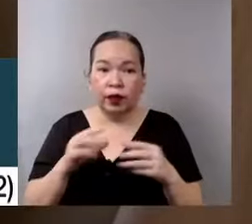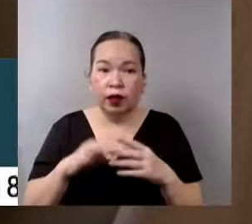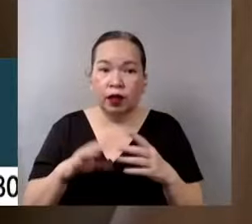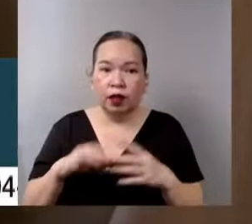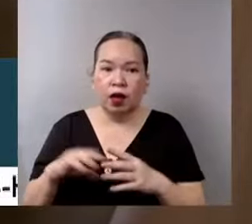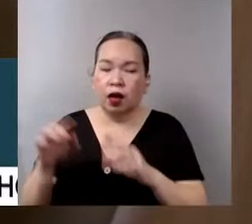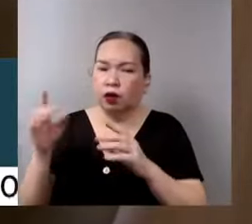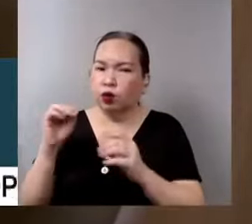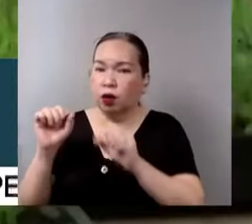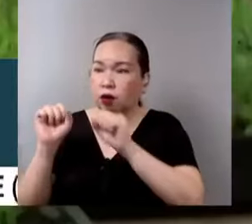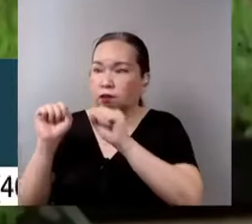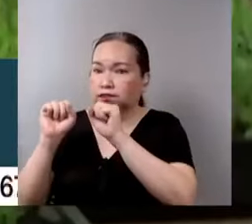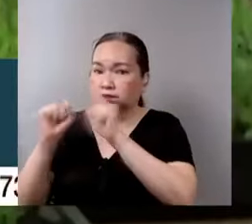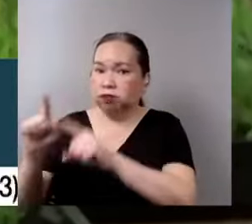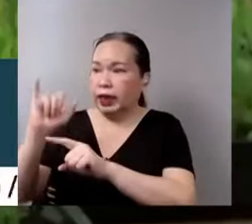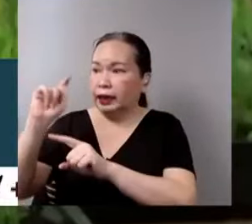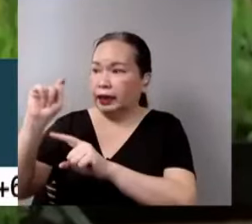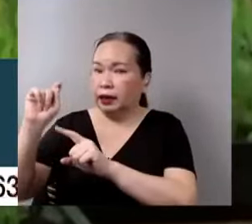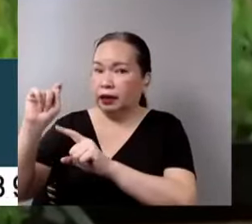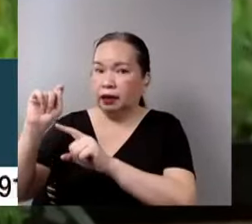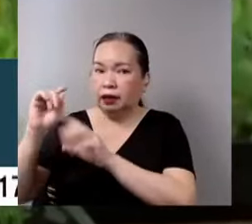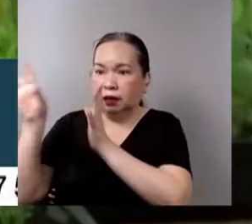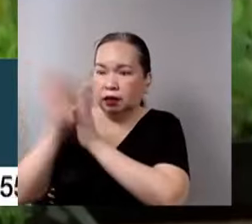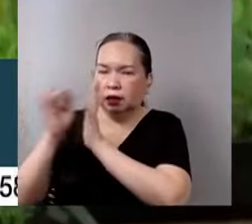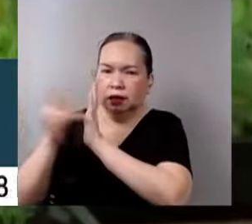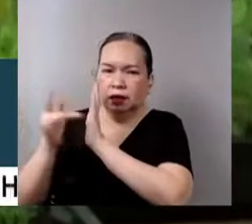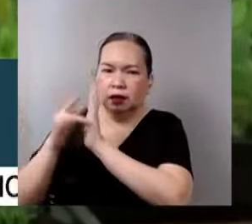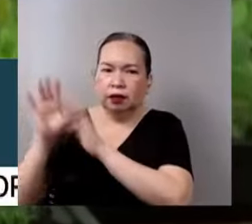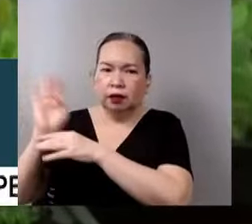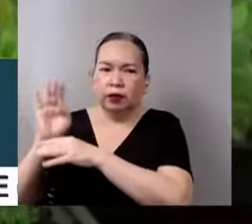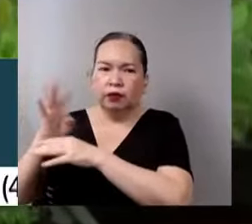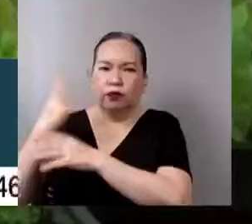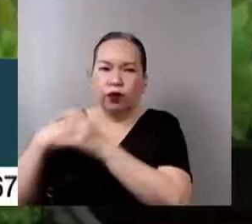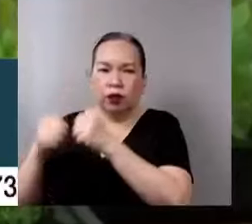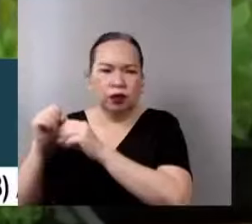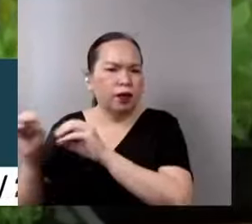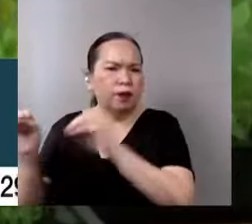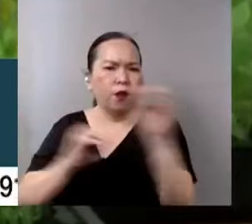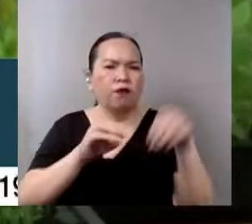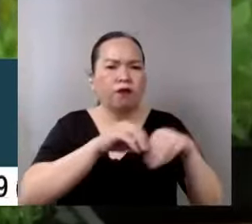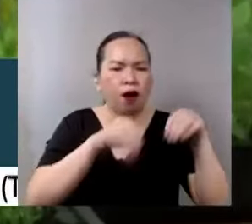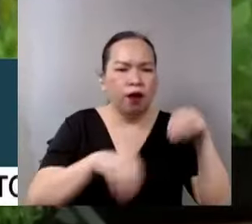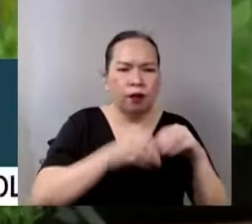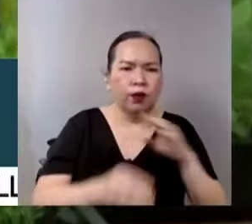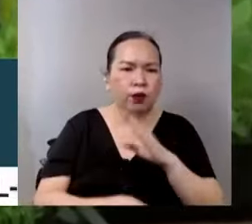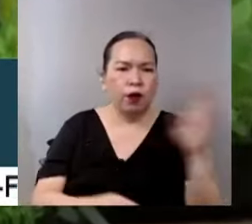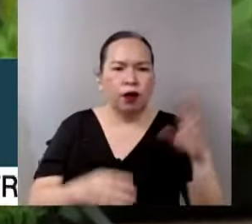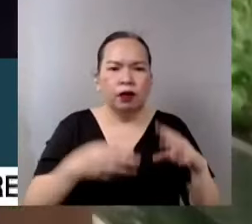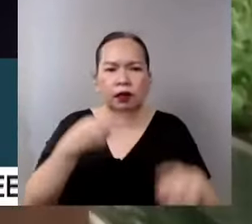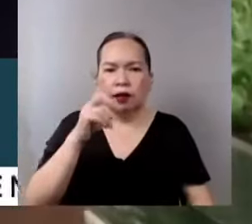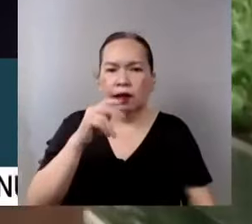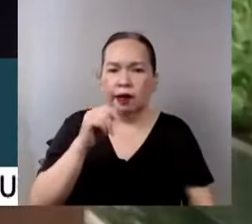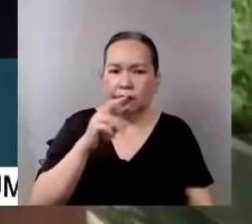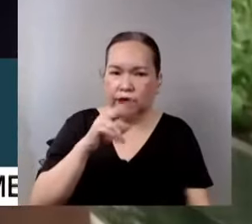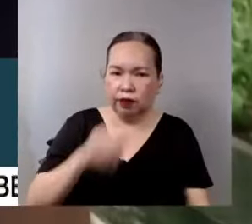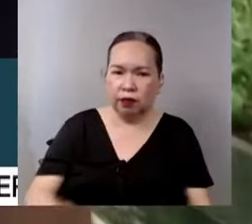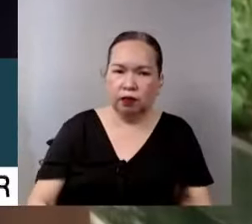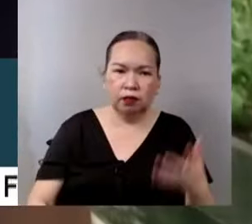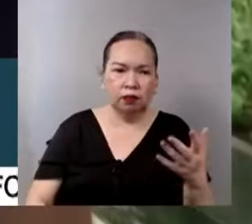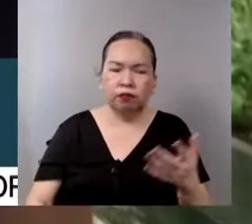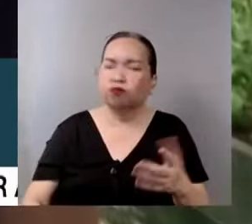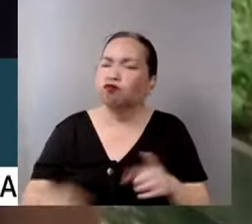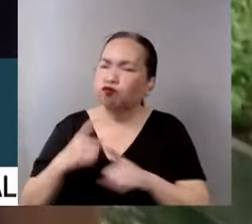business 4 years ago and went to live on a farm in western Hungary. We had no experience at all. We used to live in the city and we